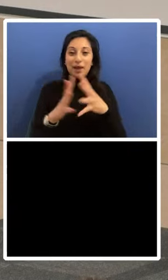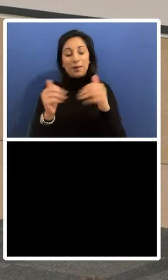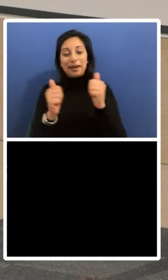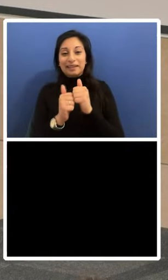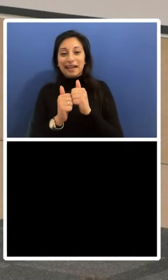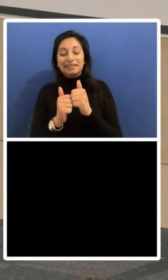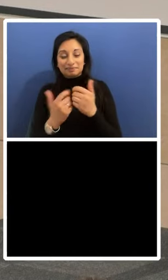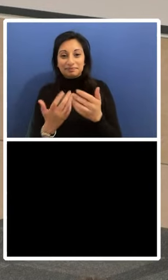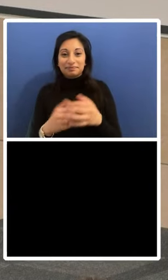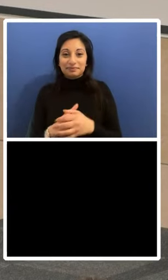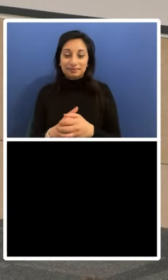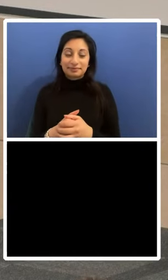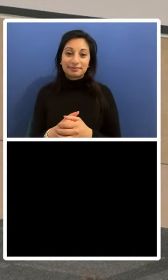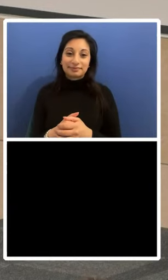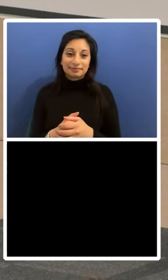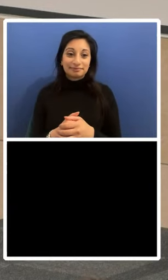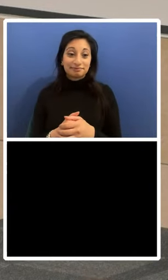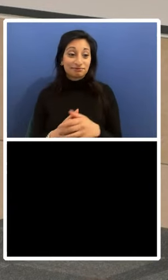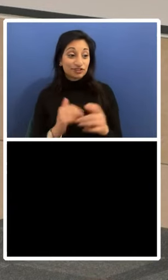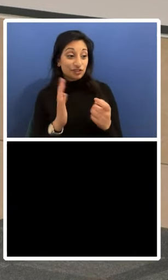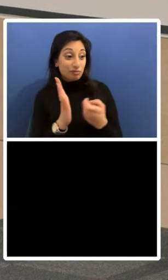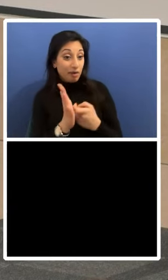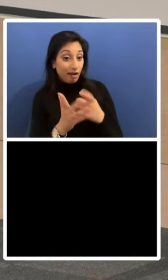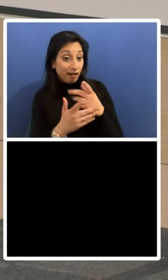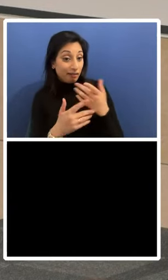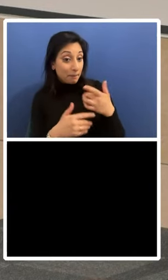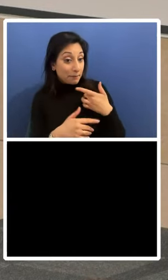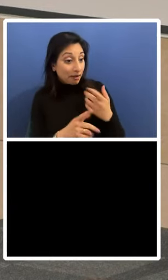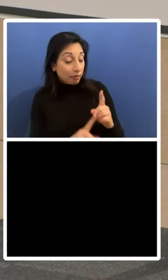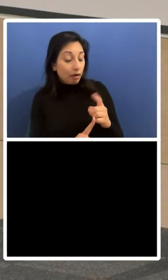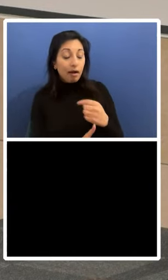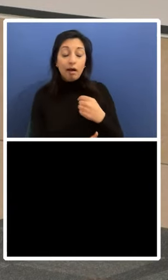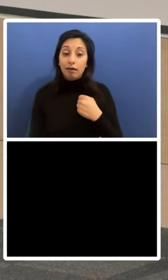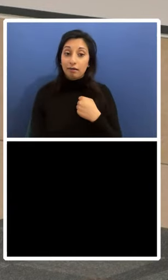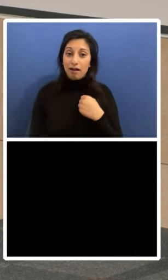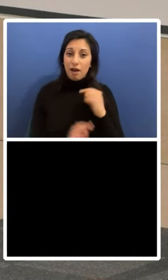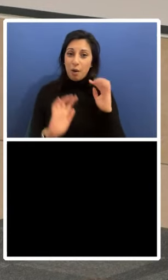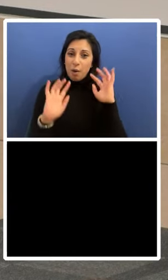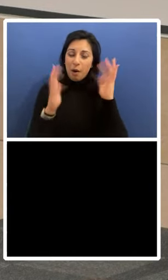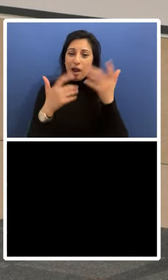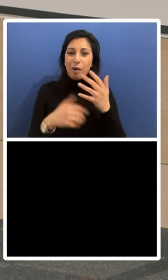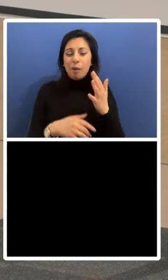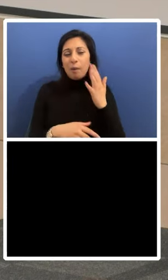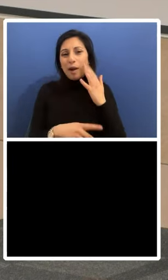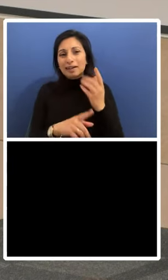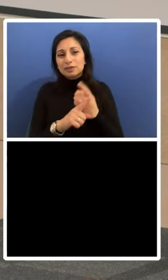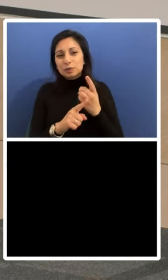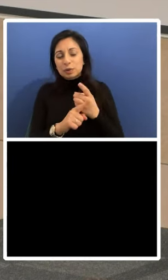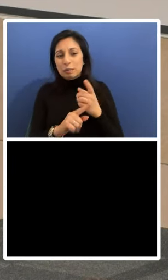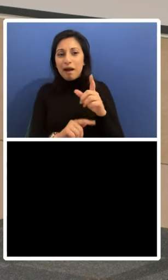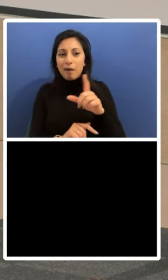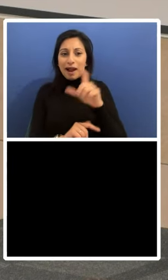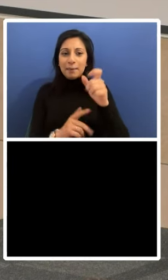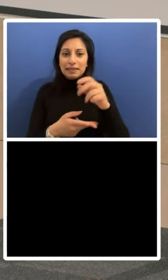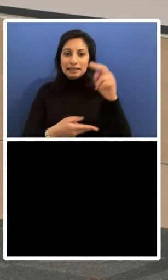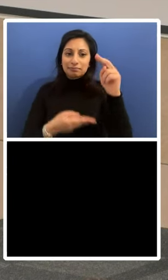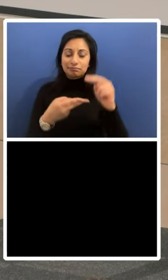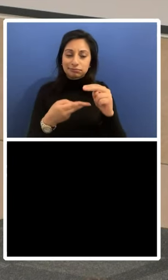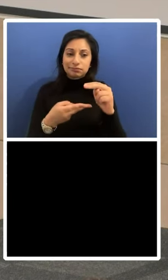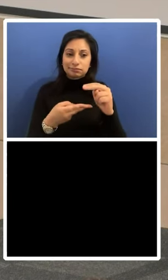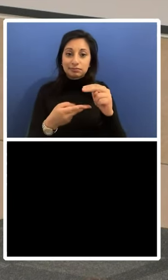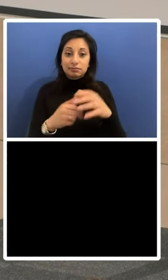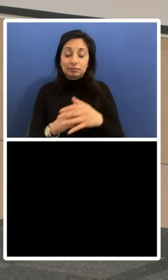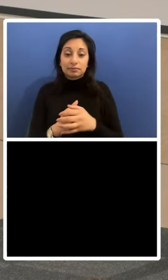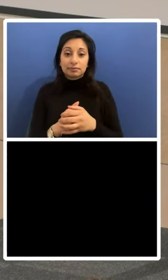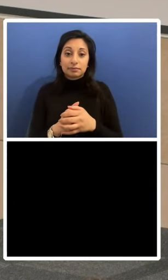I get, well, Beck's going to give her opinion on this. I get a little bit worried when people talk about bringing down capitalism. The reason I say that is, you look at how